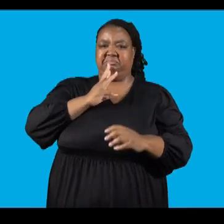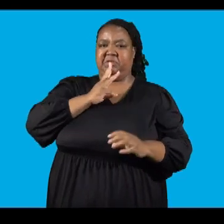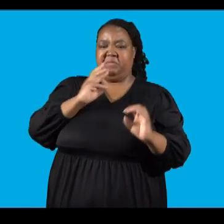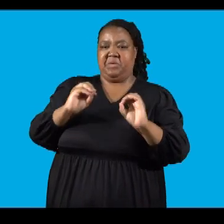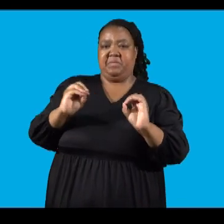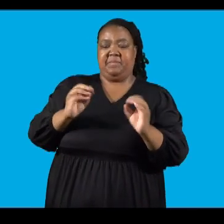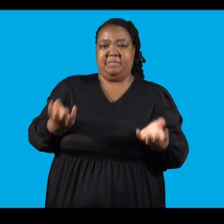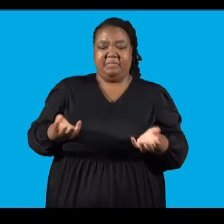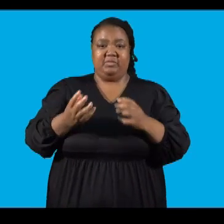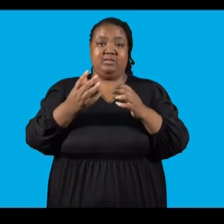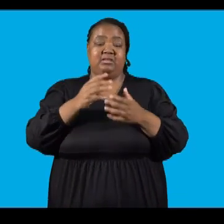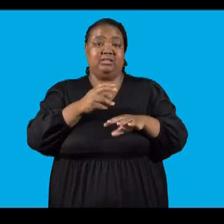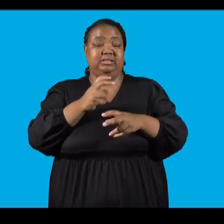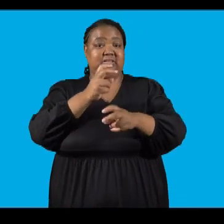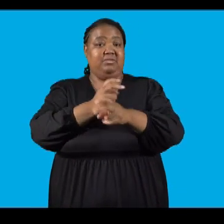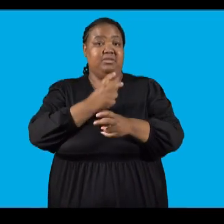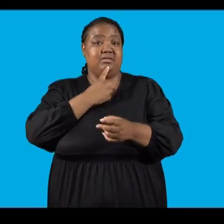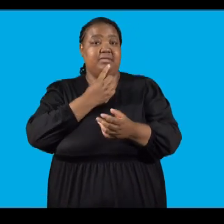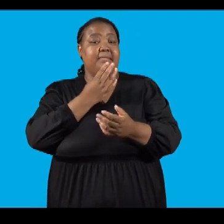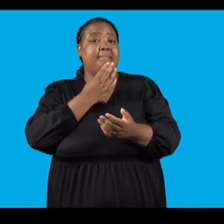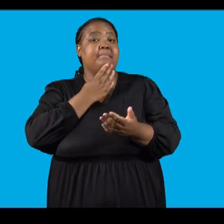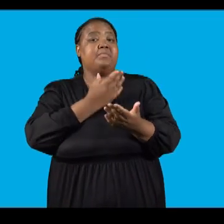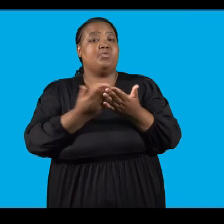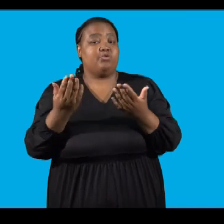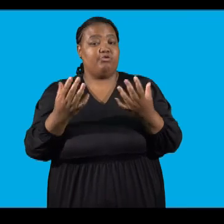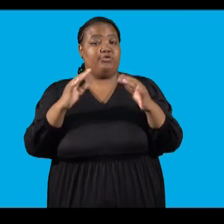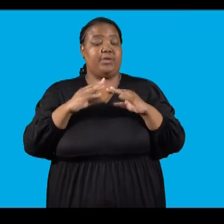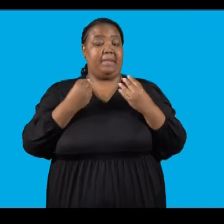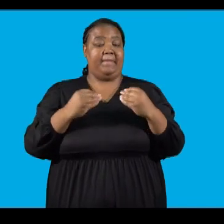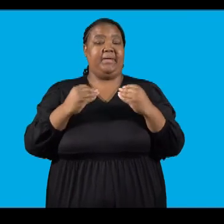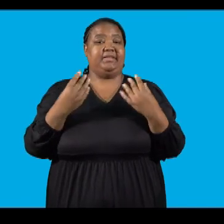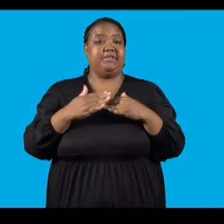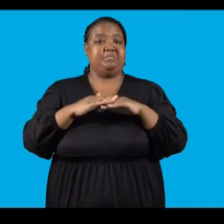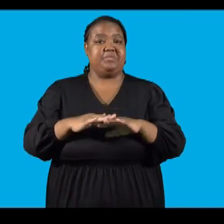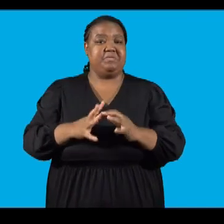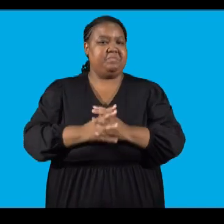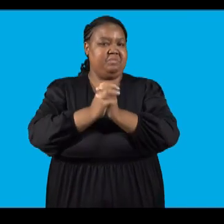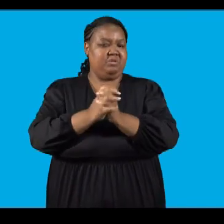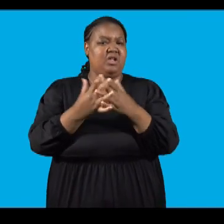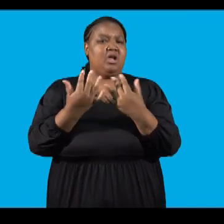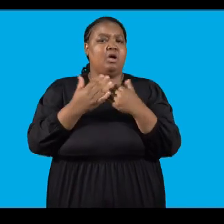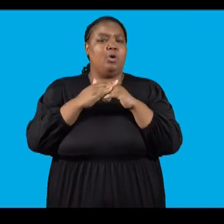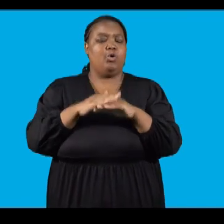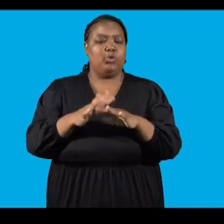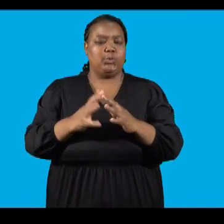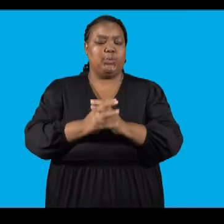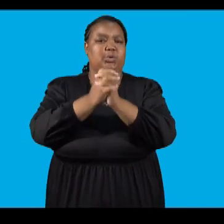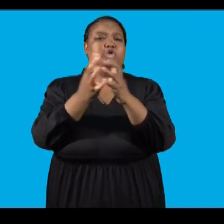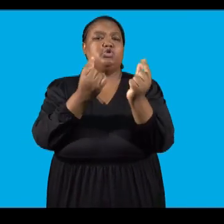unspoken. And it is difficult to prove that firms have colluded. So how do they